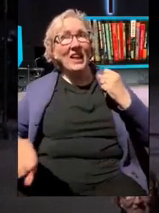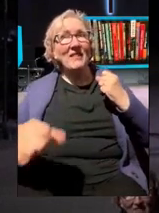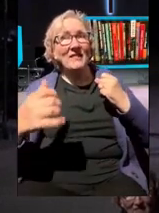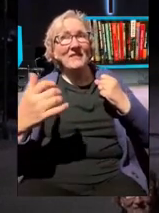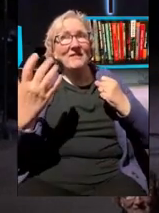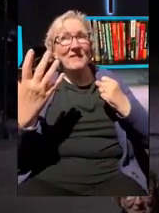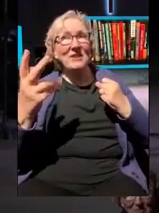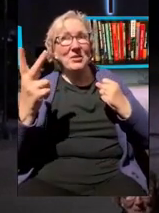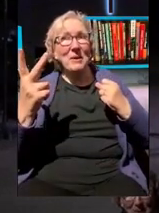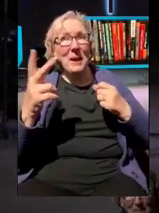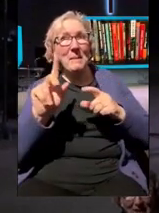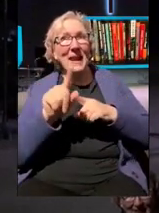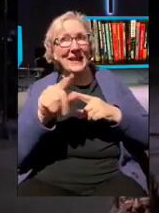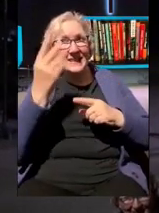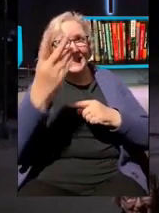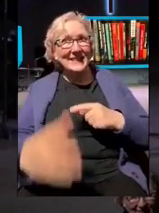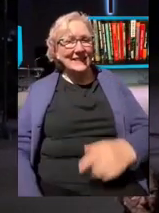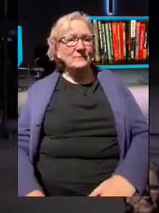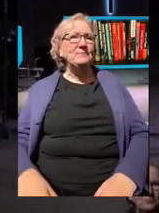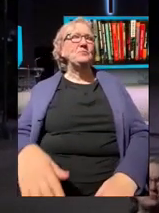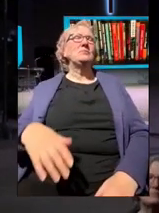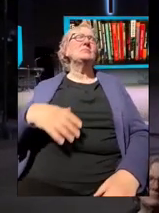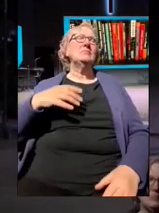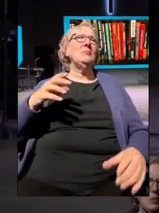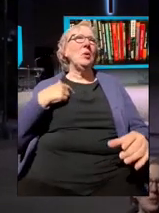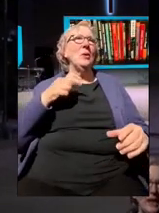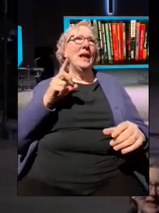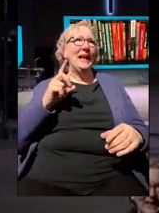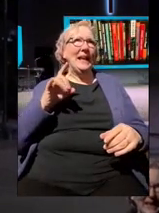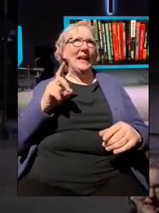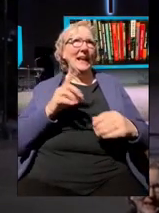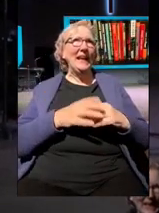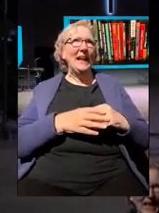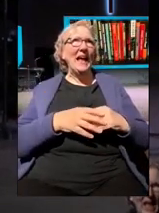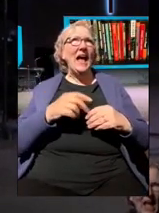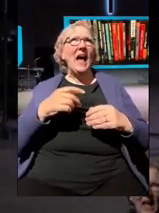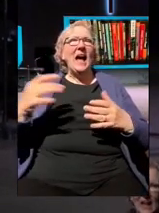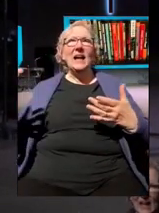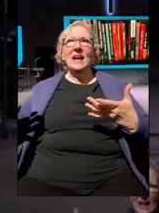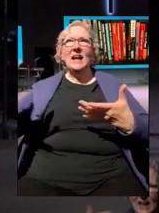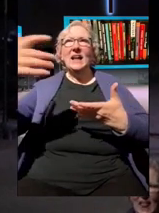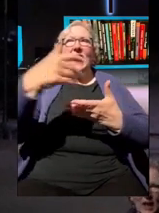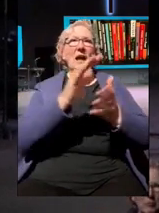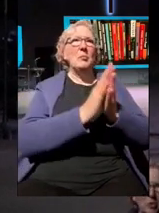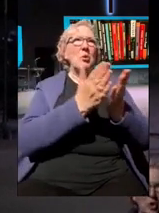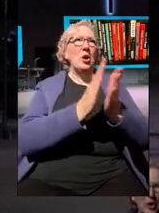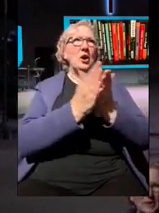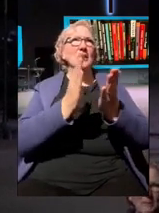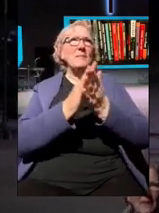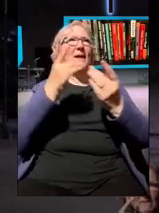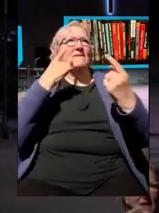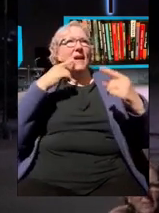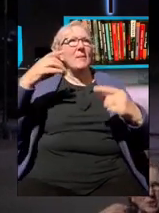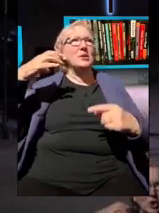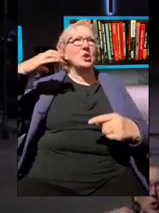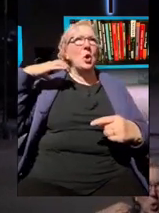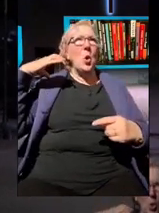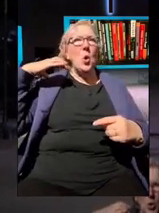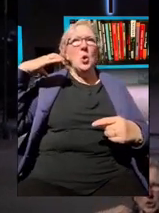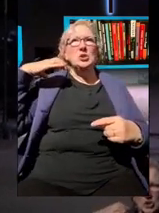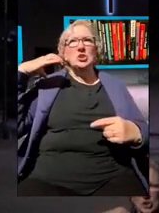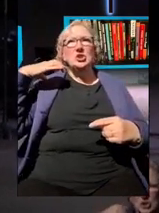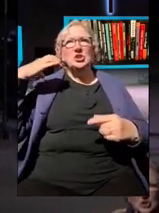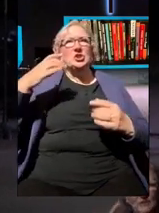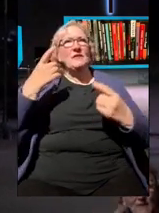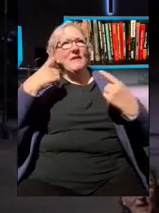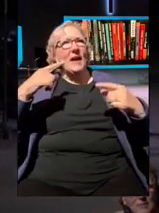right. But one thing I did, I got a lot of books. I read a lot of books by the famous coaches and the famous